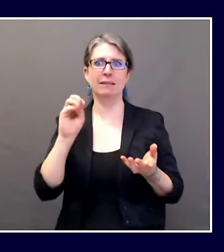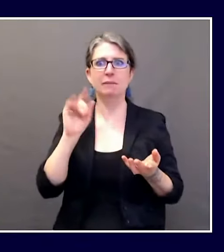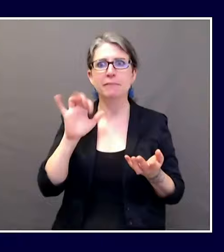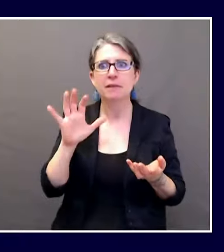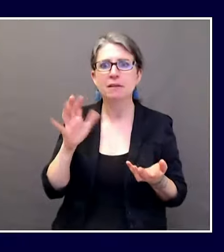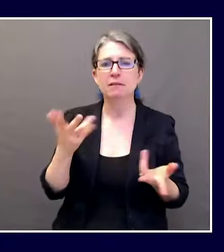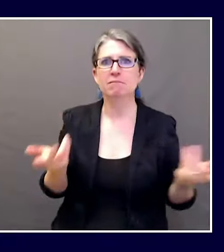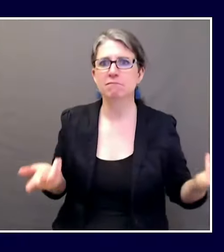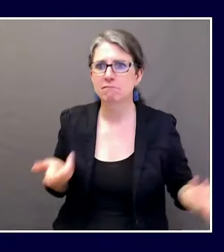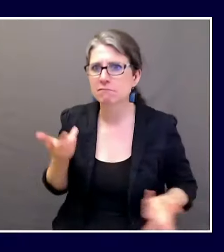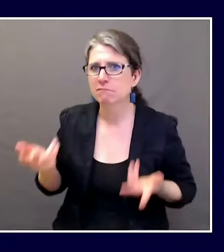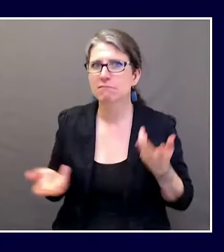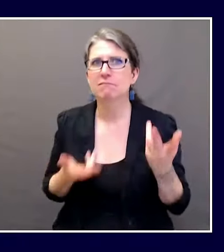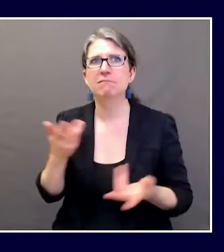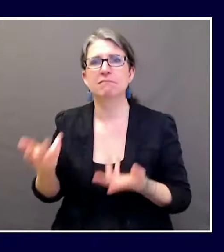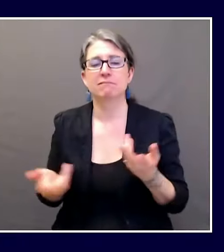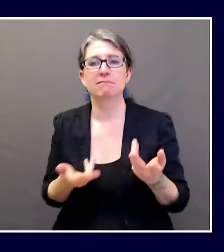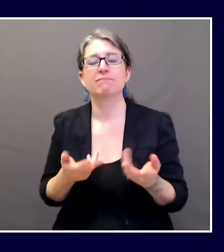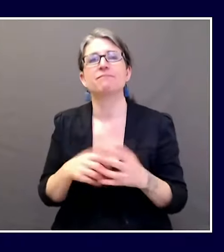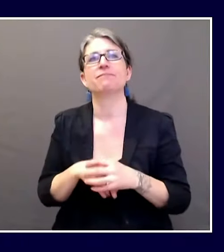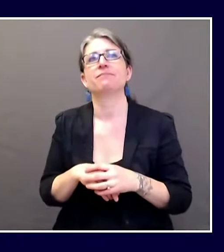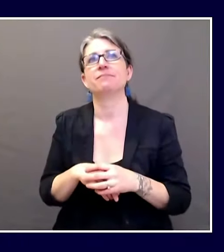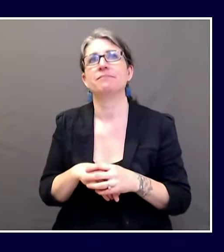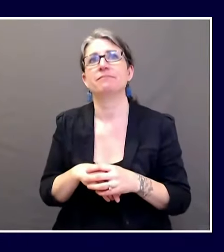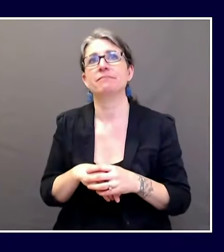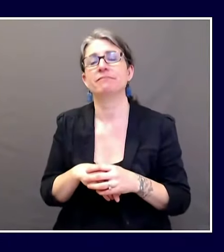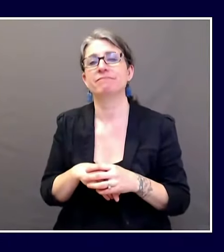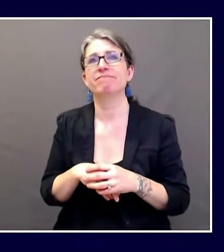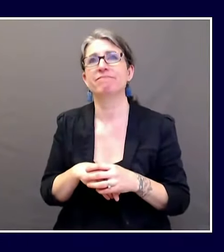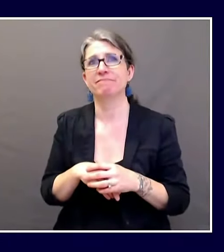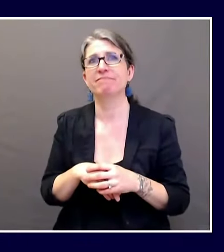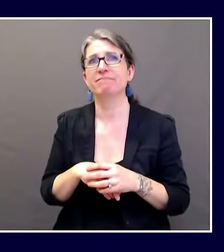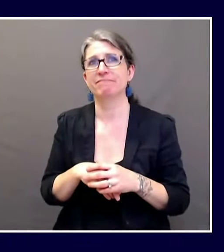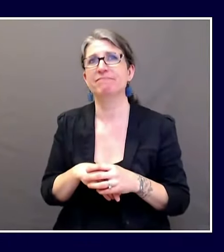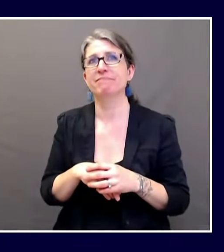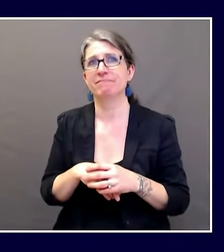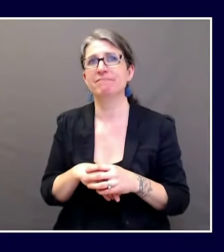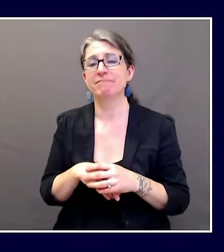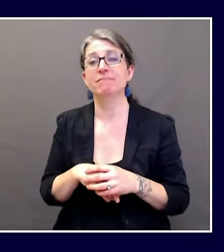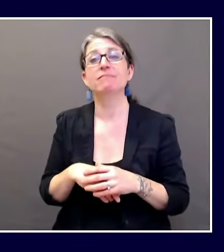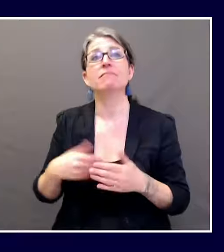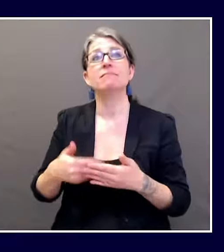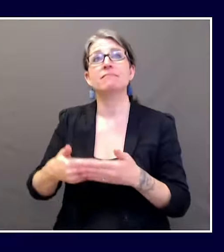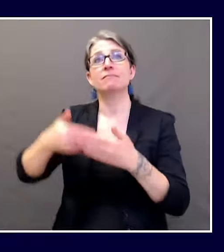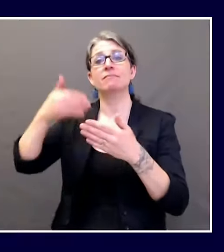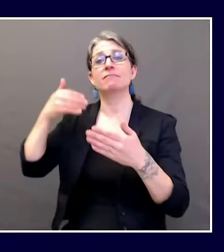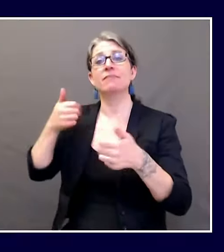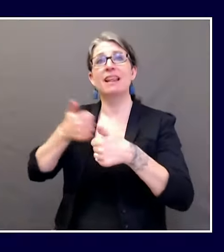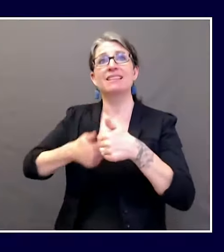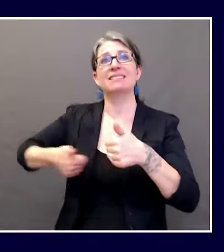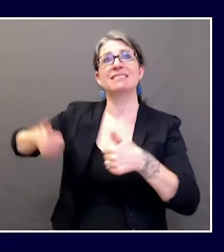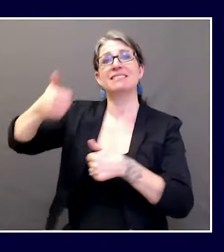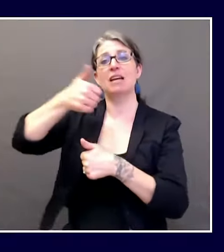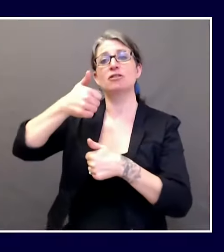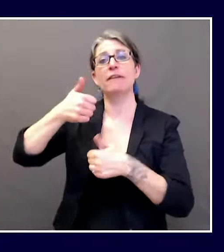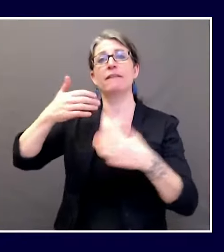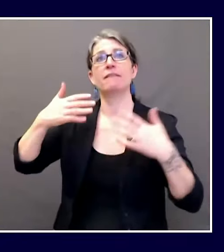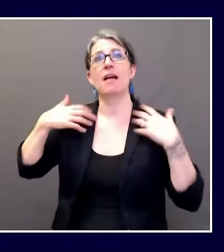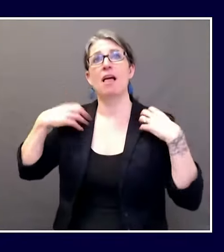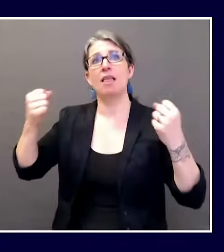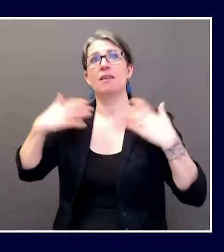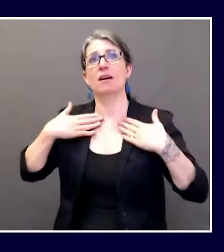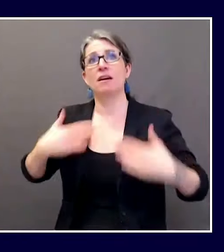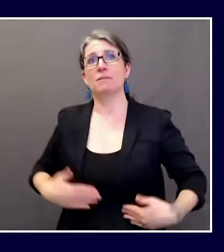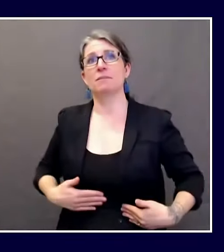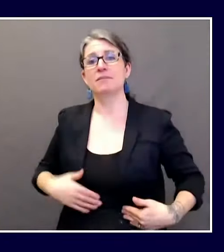that was declared by the former Secretary of Health and Human Services, Secretary Azar, over a year ago, those declarations